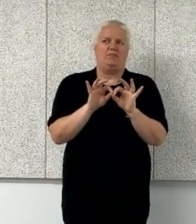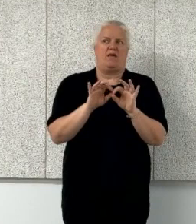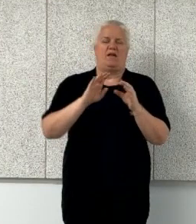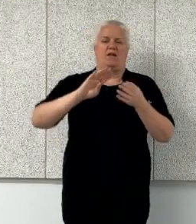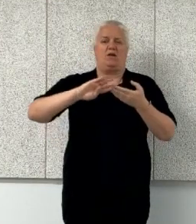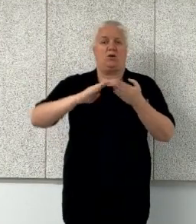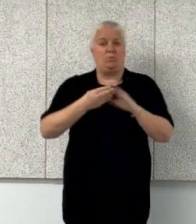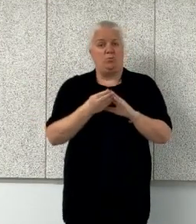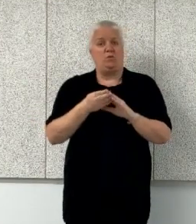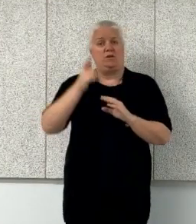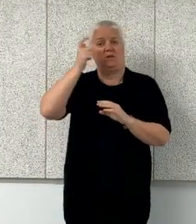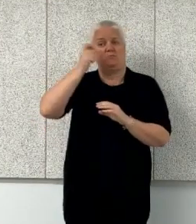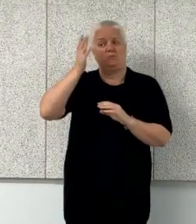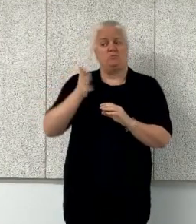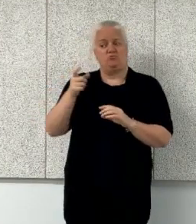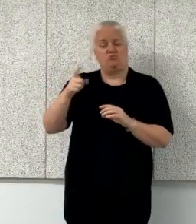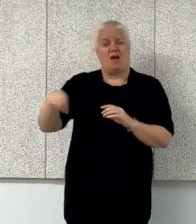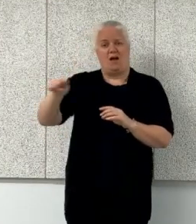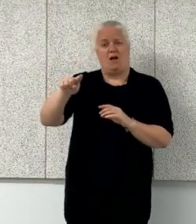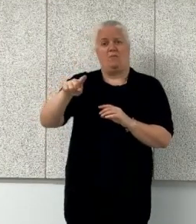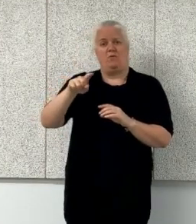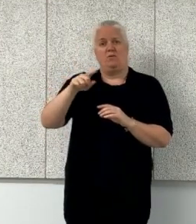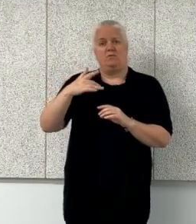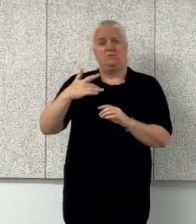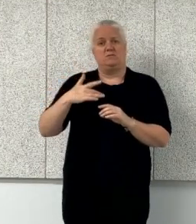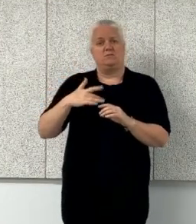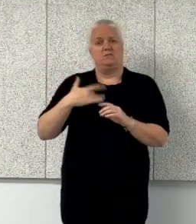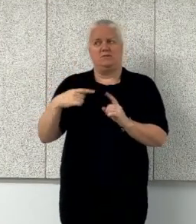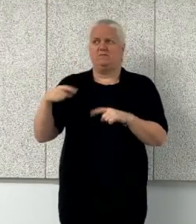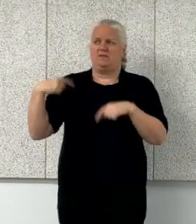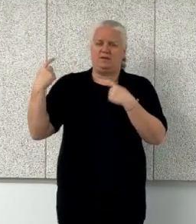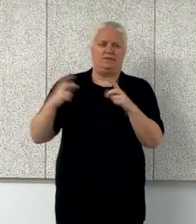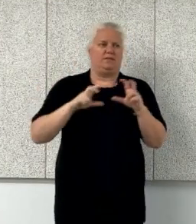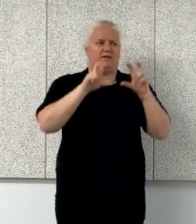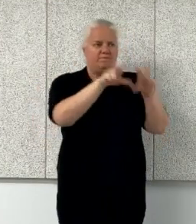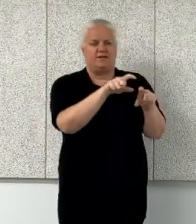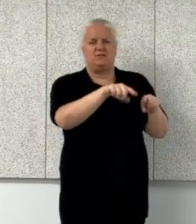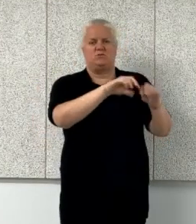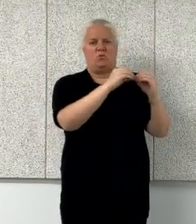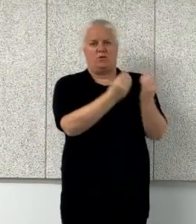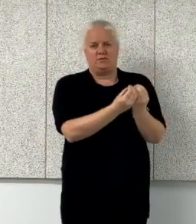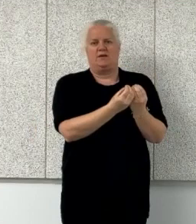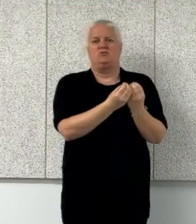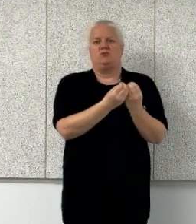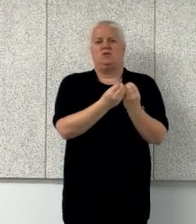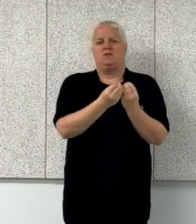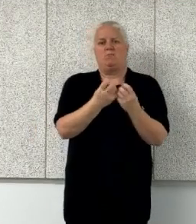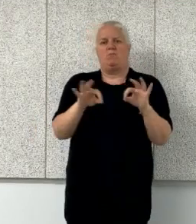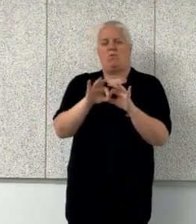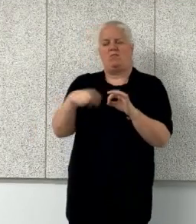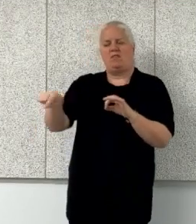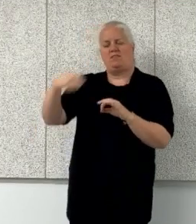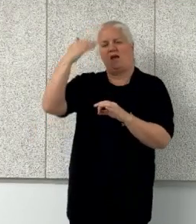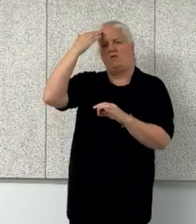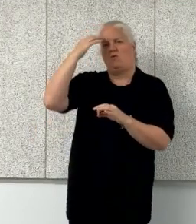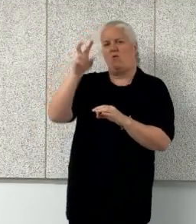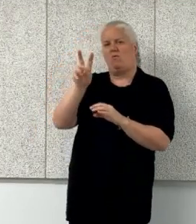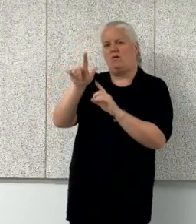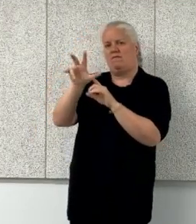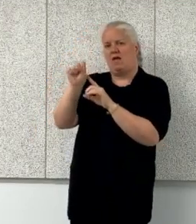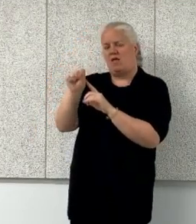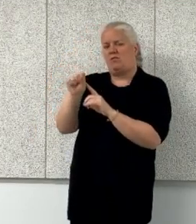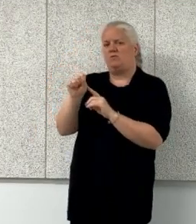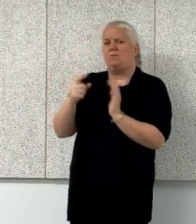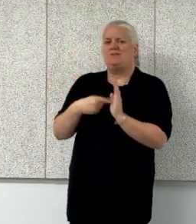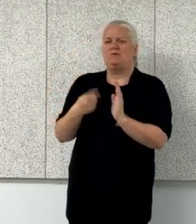community, that your subscribers, that the individuals that are invested in your organization are aware of your values, but it is so a show not tell sometimes,